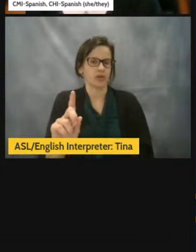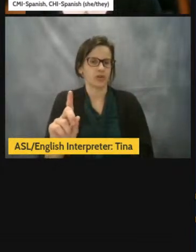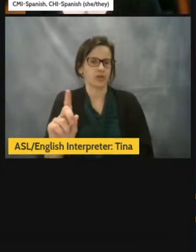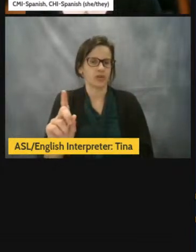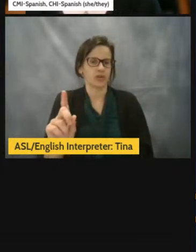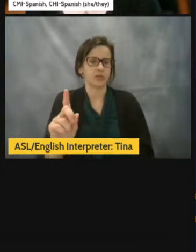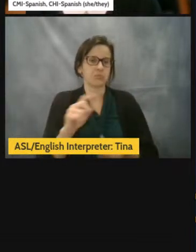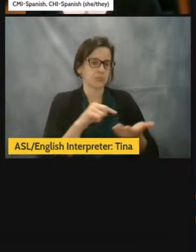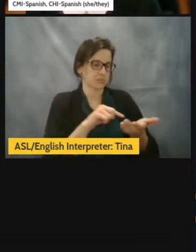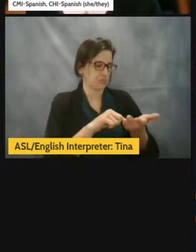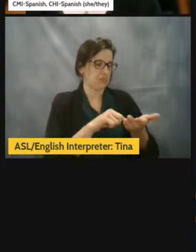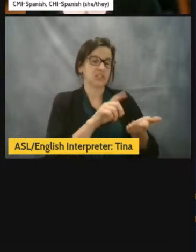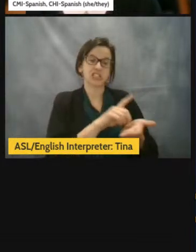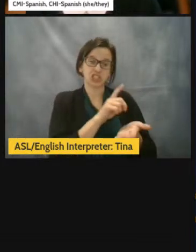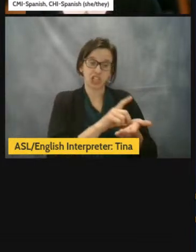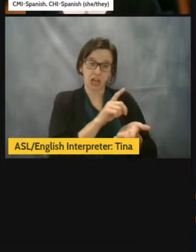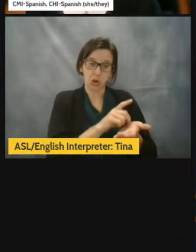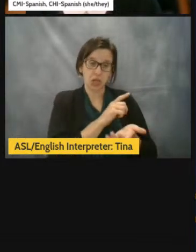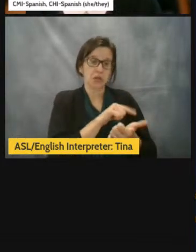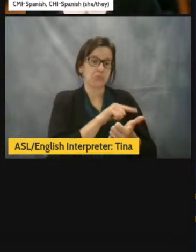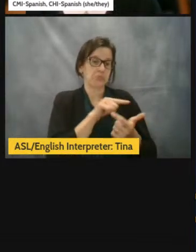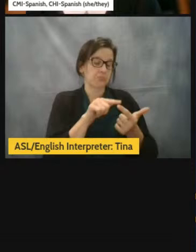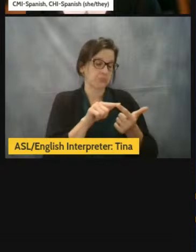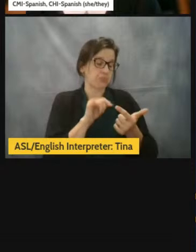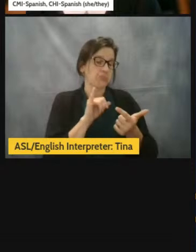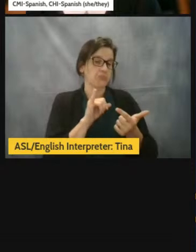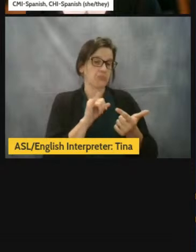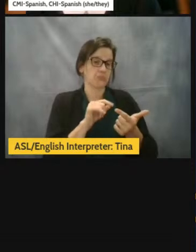see dictionaries. Okay.